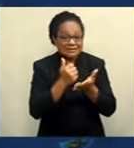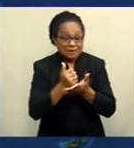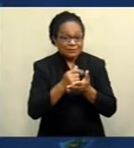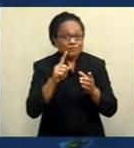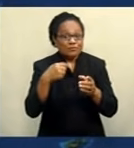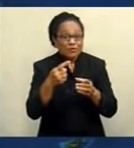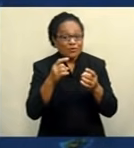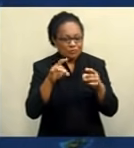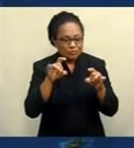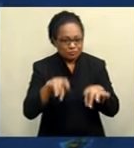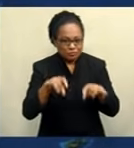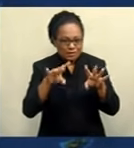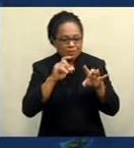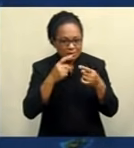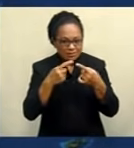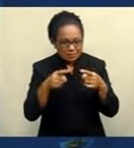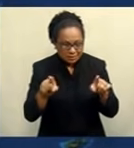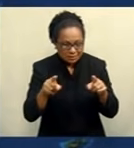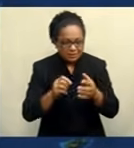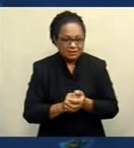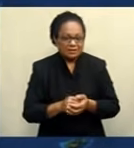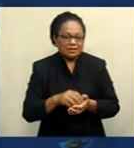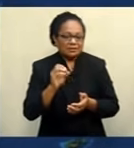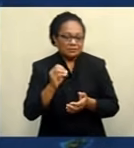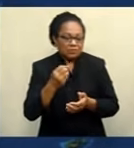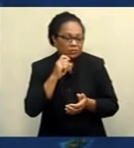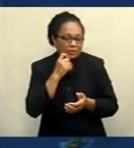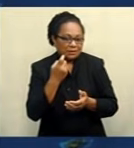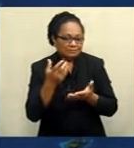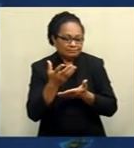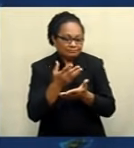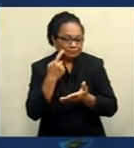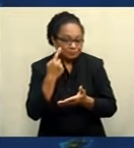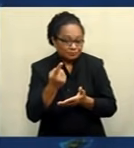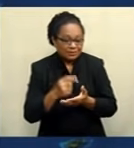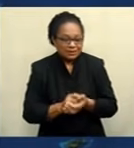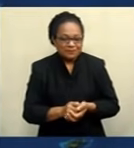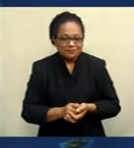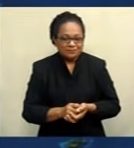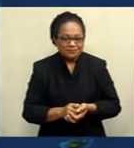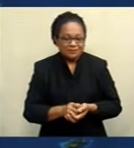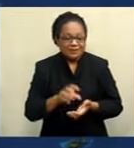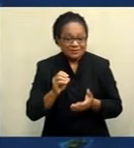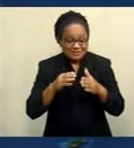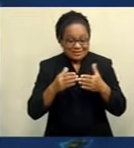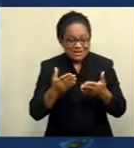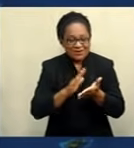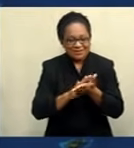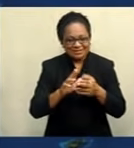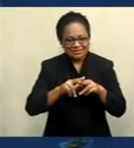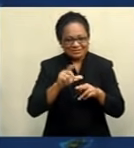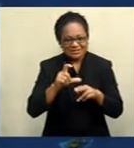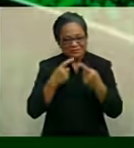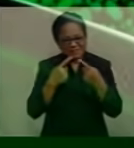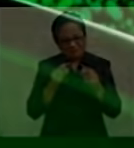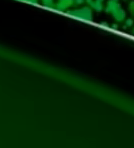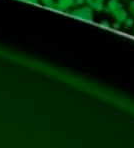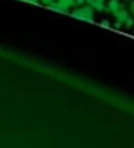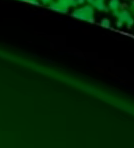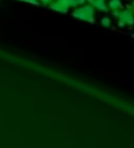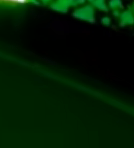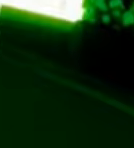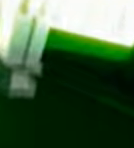likely to be a market mover for our trade partner currency. But for now, that's all I have from your HFC Bank. Thank you.